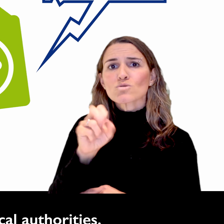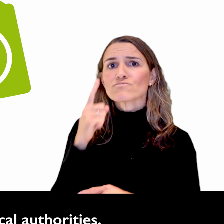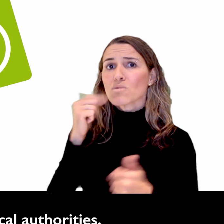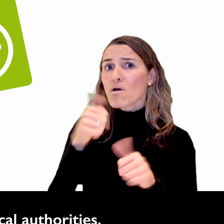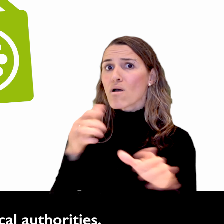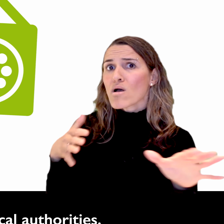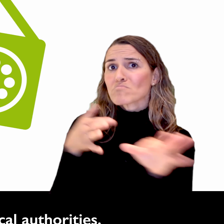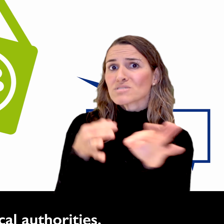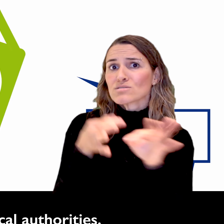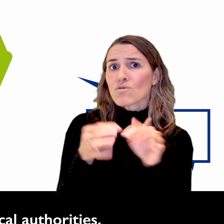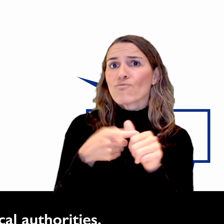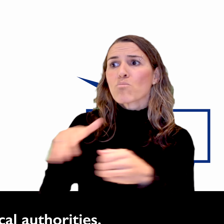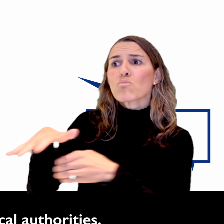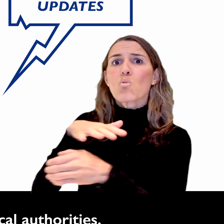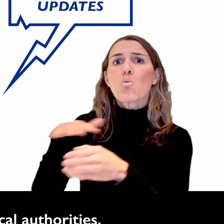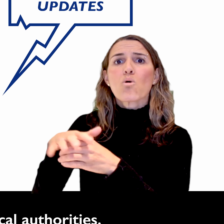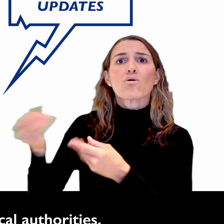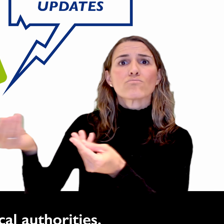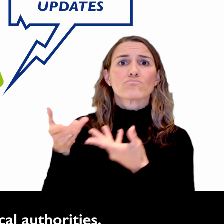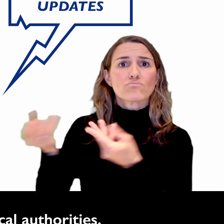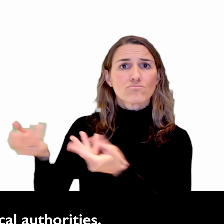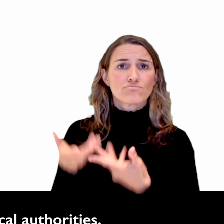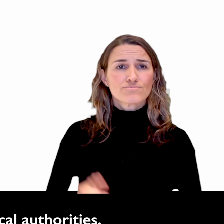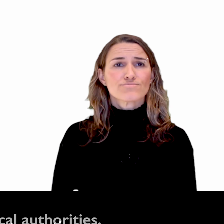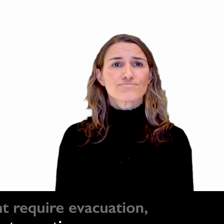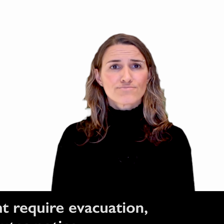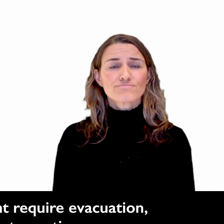Listen to the news for updates from local authorities.